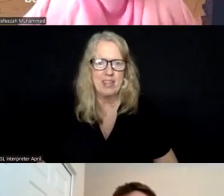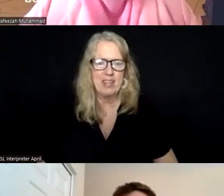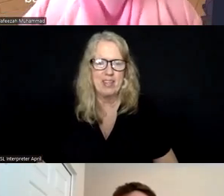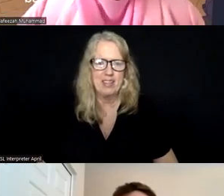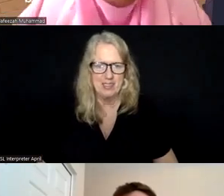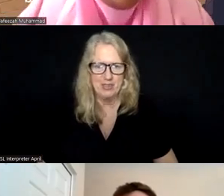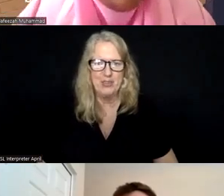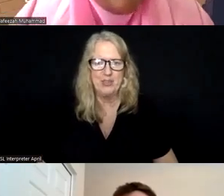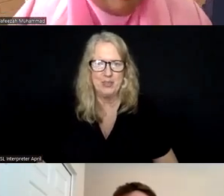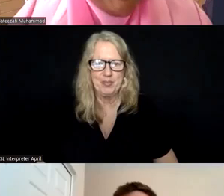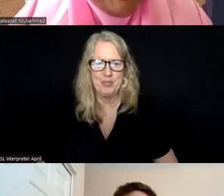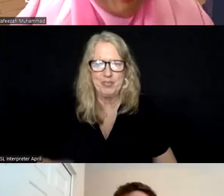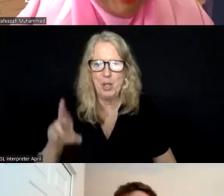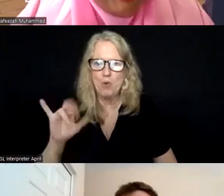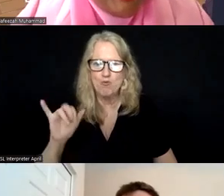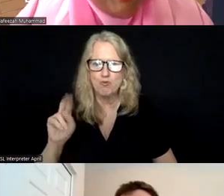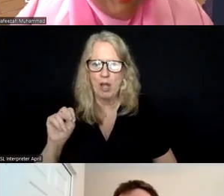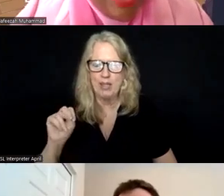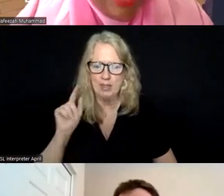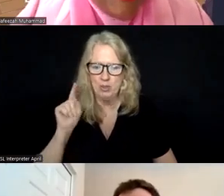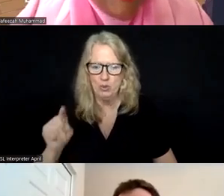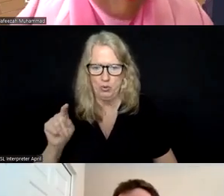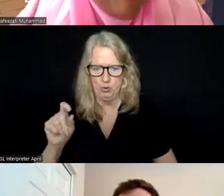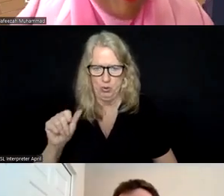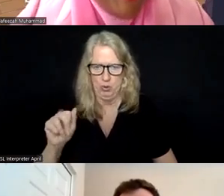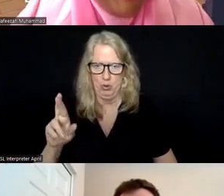All right, Ryan, you're a new